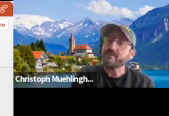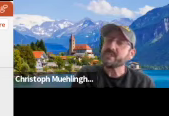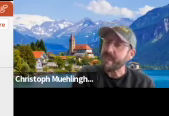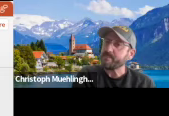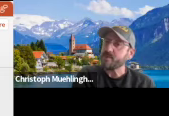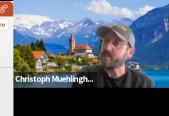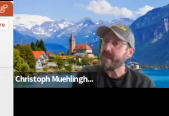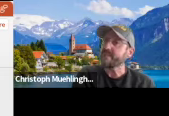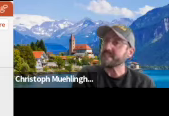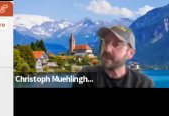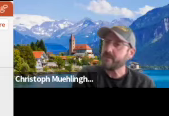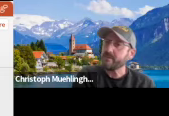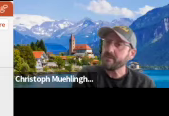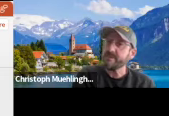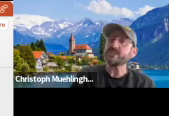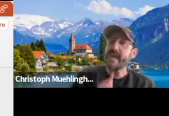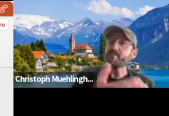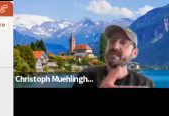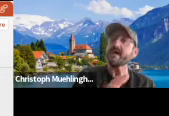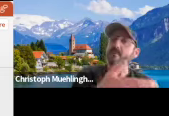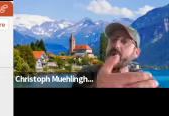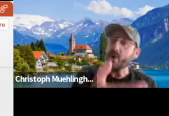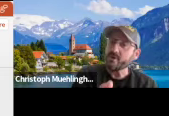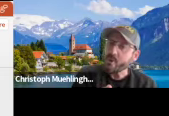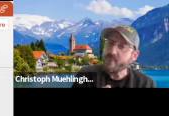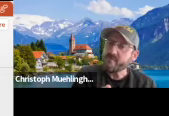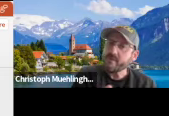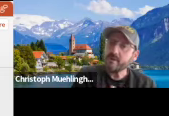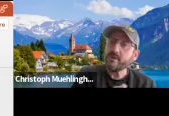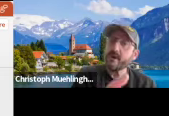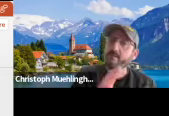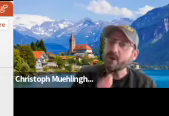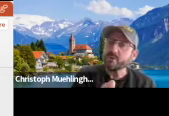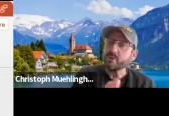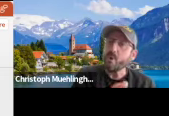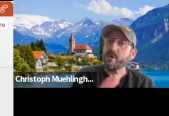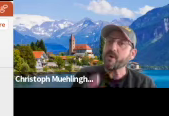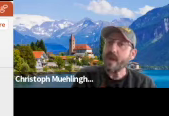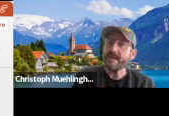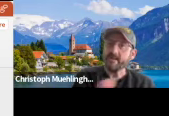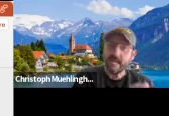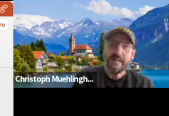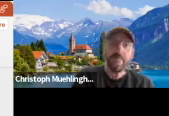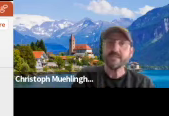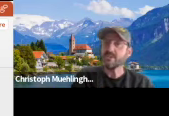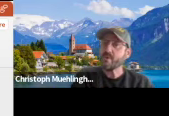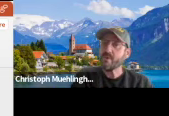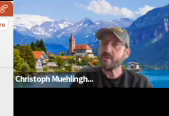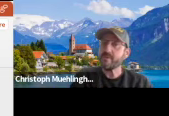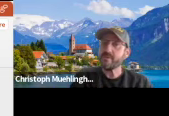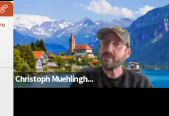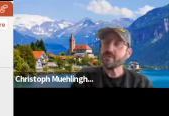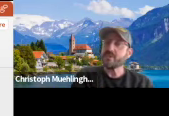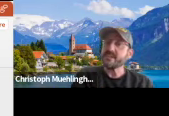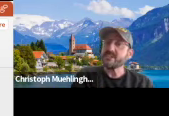the receptor of an next cell, which can be that another nerve, a muscle, or a gland that I mentioned